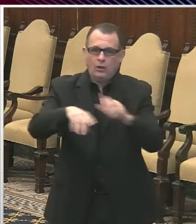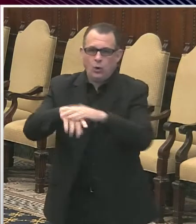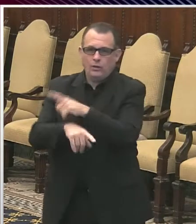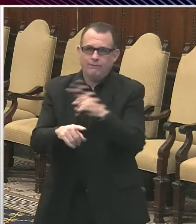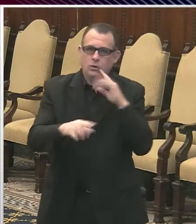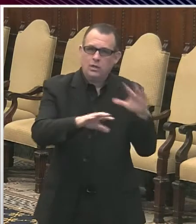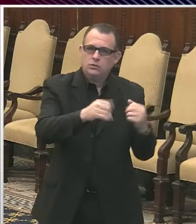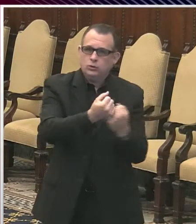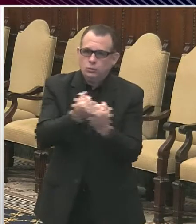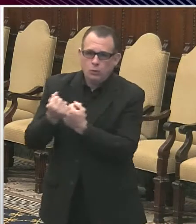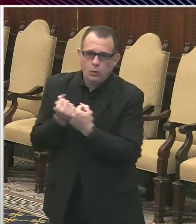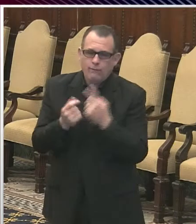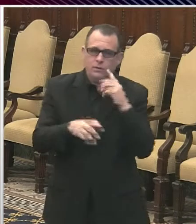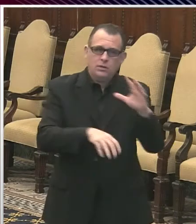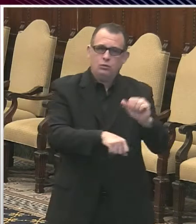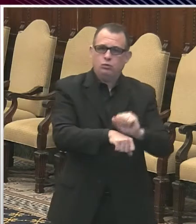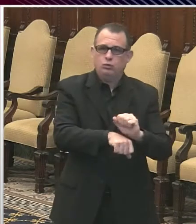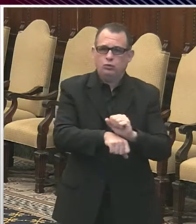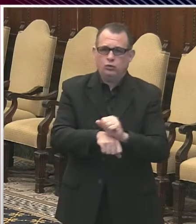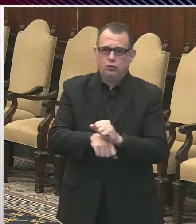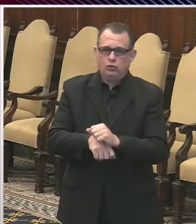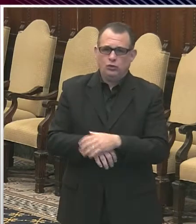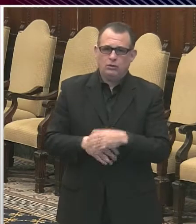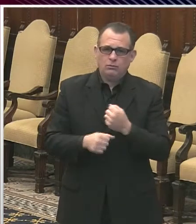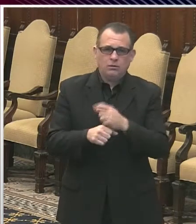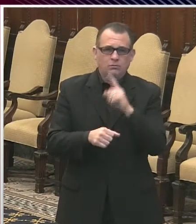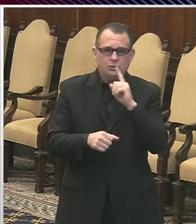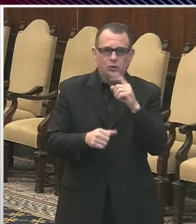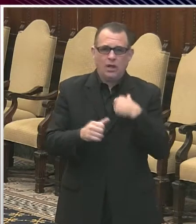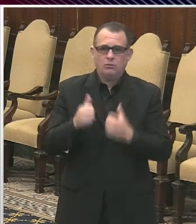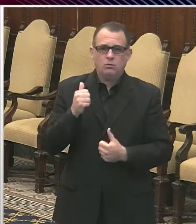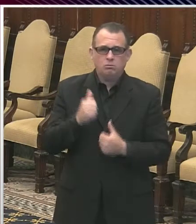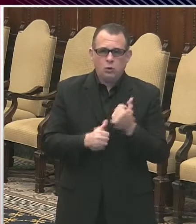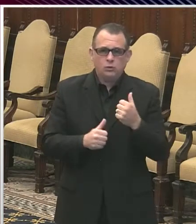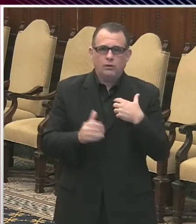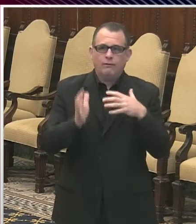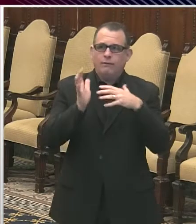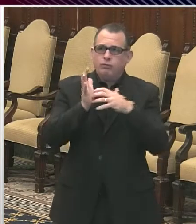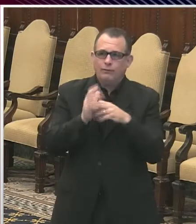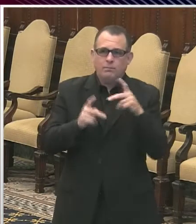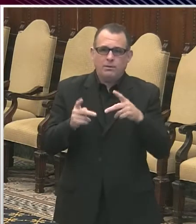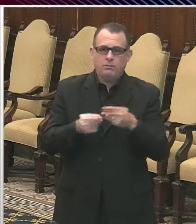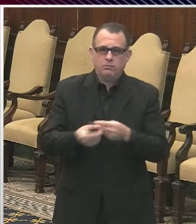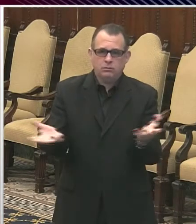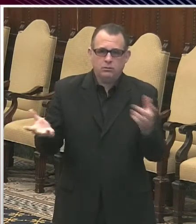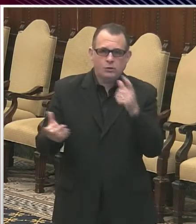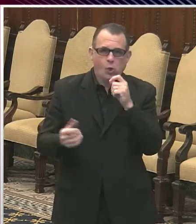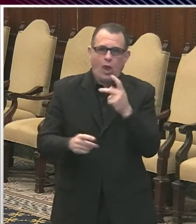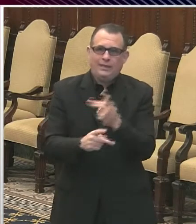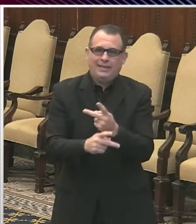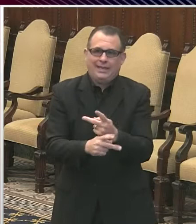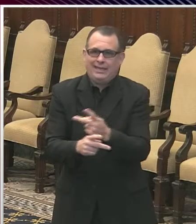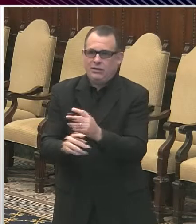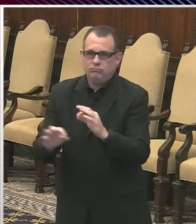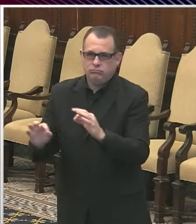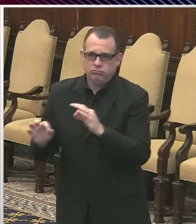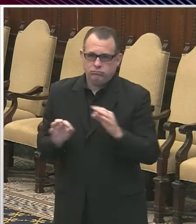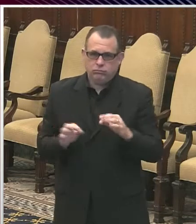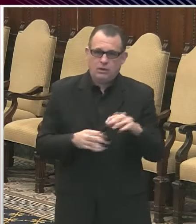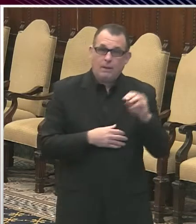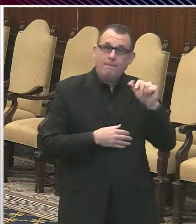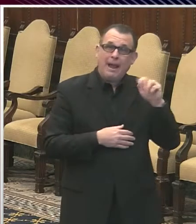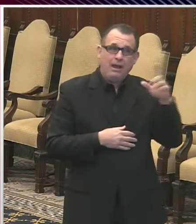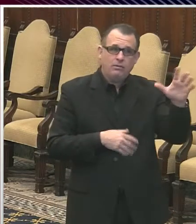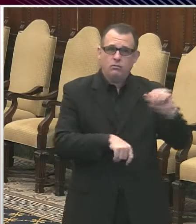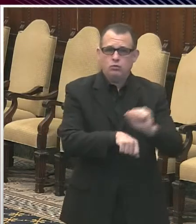work and ensure that our most vulnerable neighbors do not go hungry. I truly appreciate the work of MANA all year long and thank